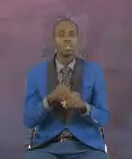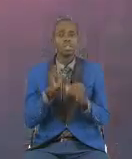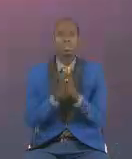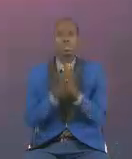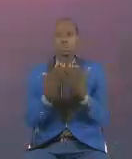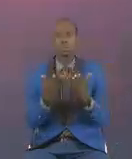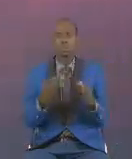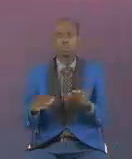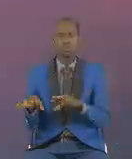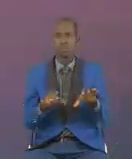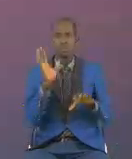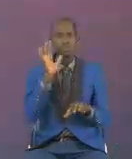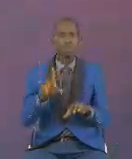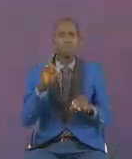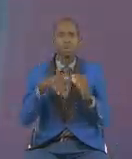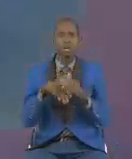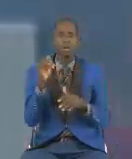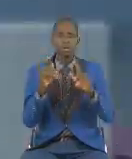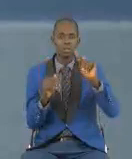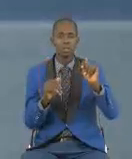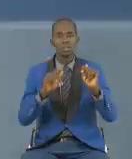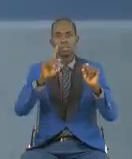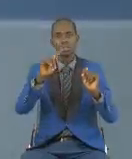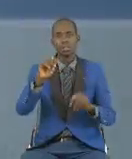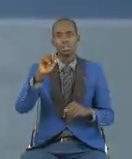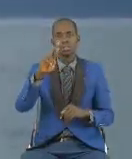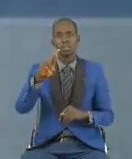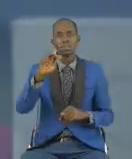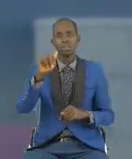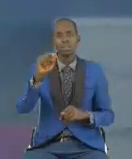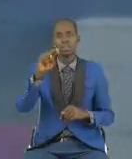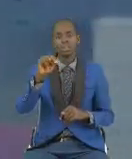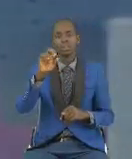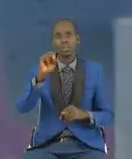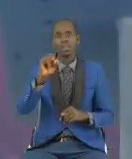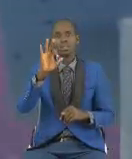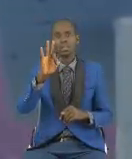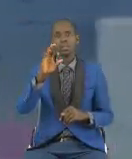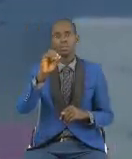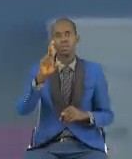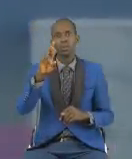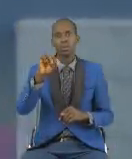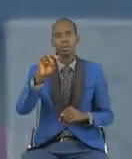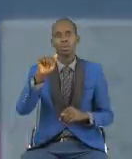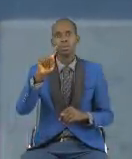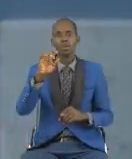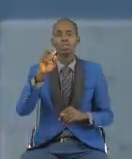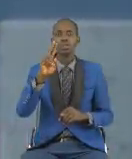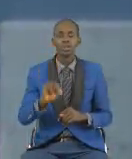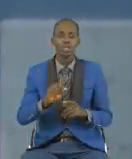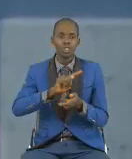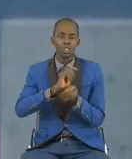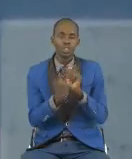you'll find transformation. The apostles themselves were transformed from weakness unto strength,